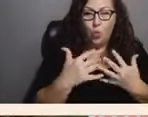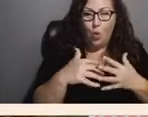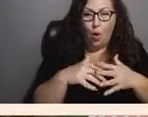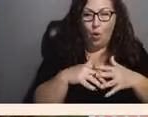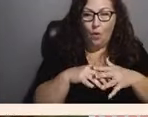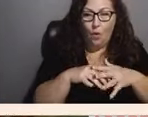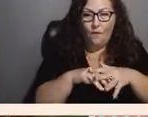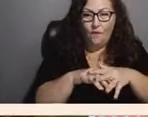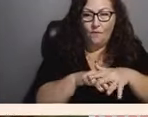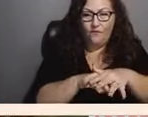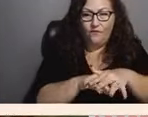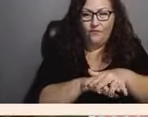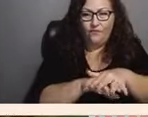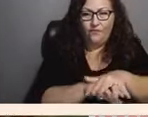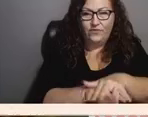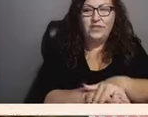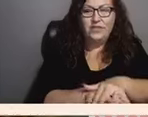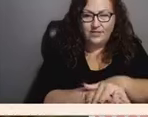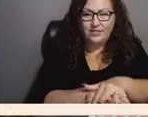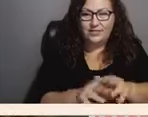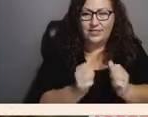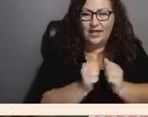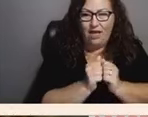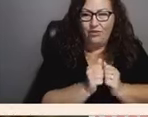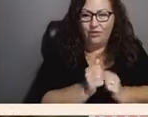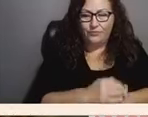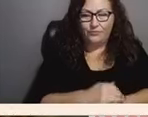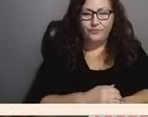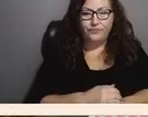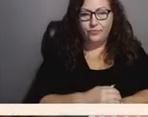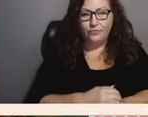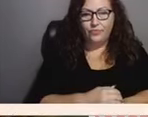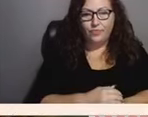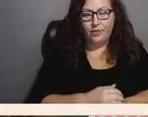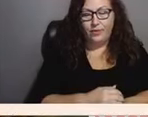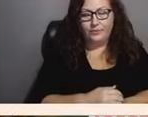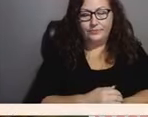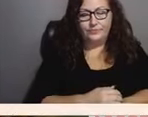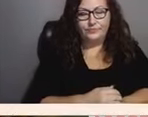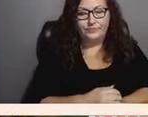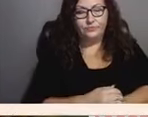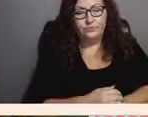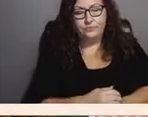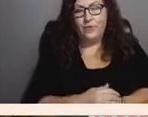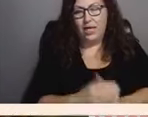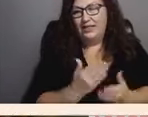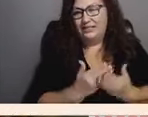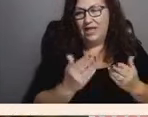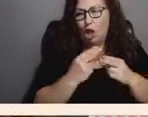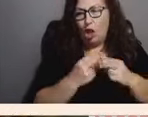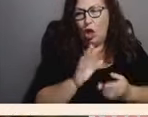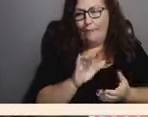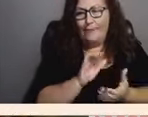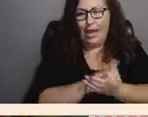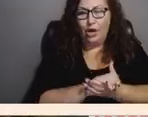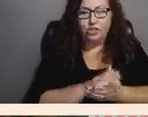you together in this thing called marriage. Yeah. So remember that.